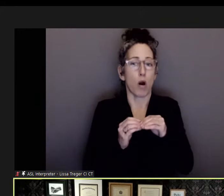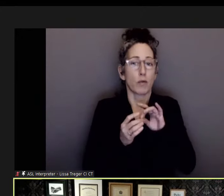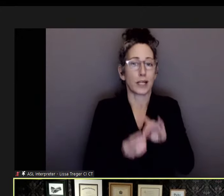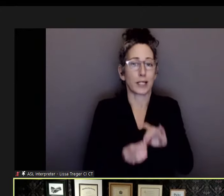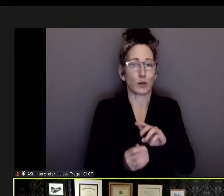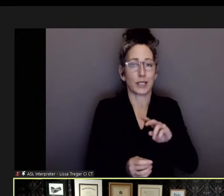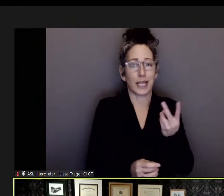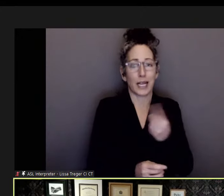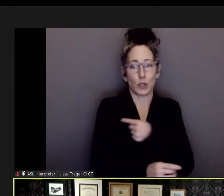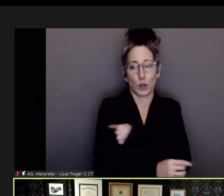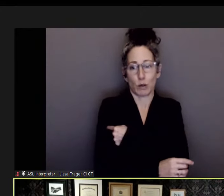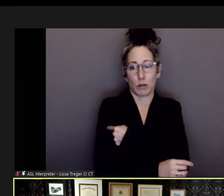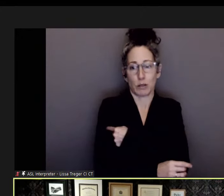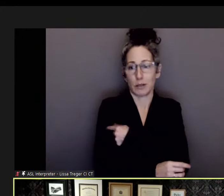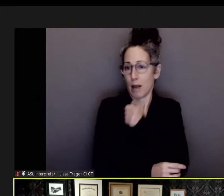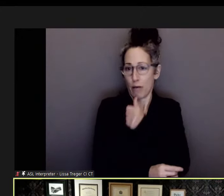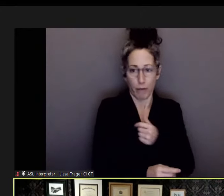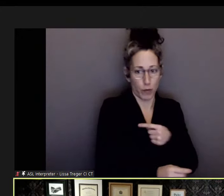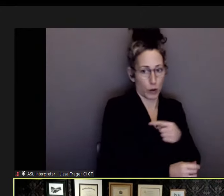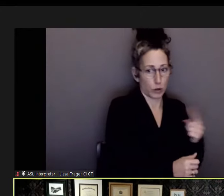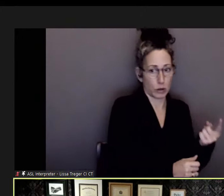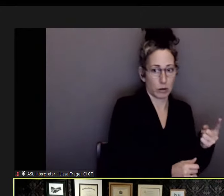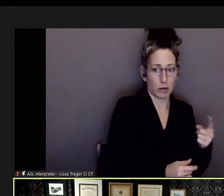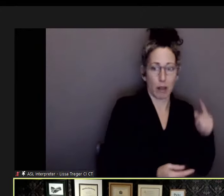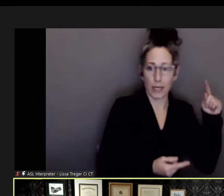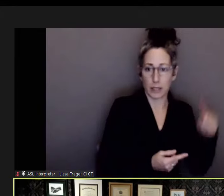the second dose versus the first dose.